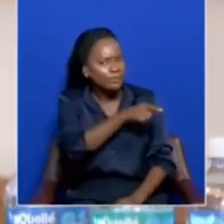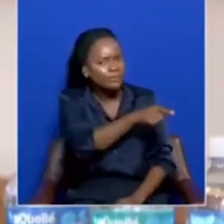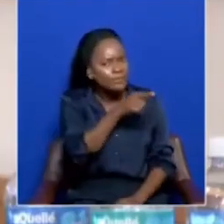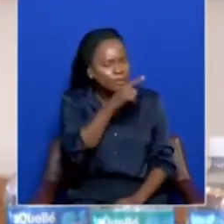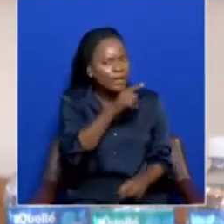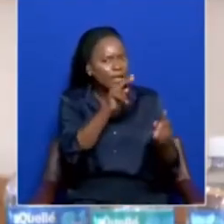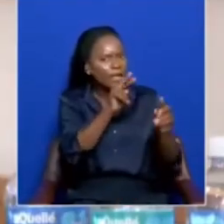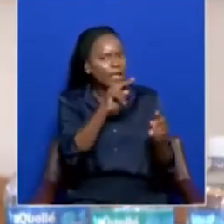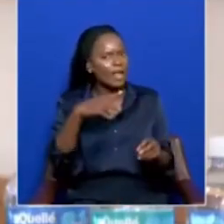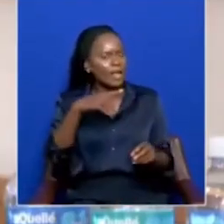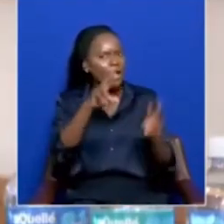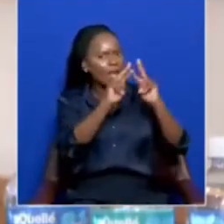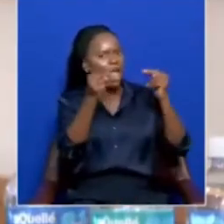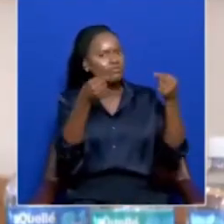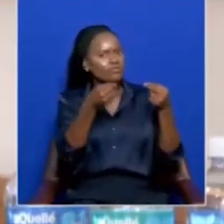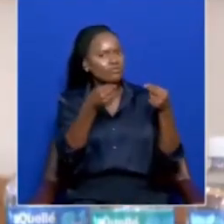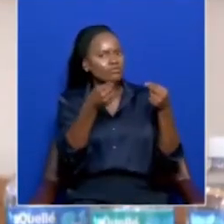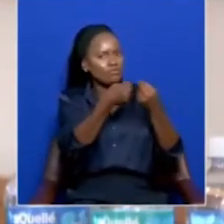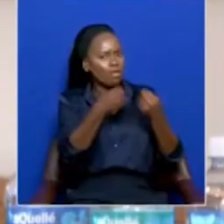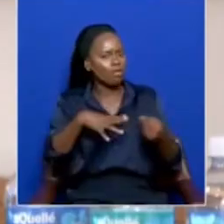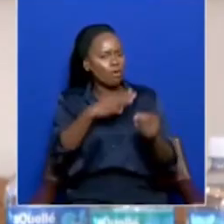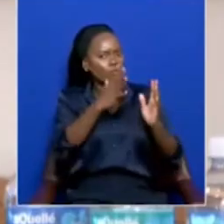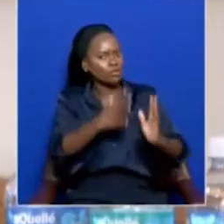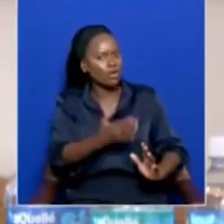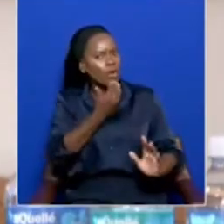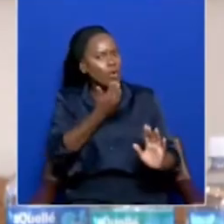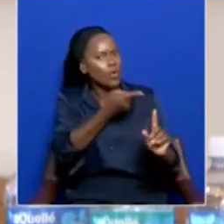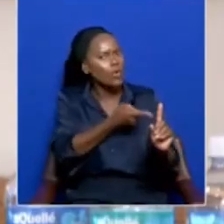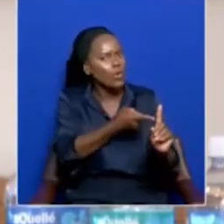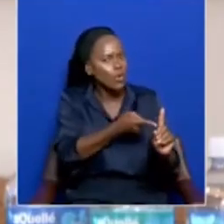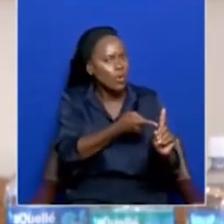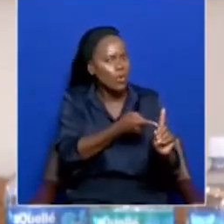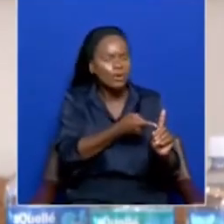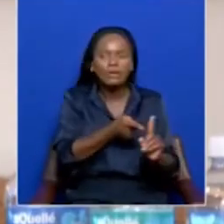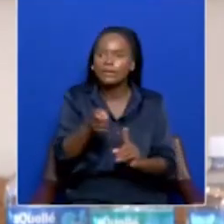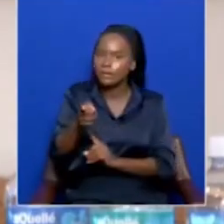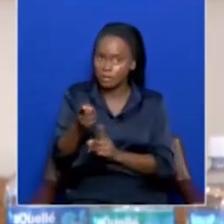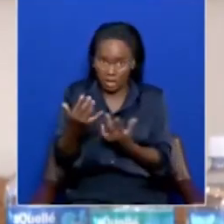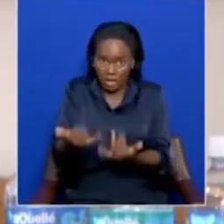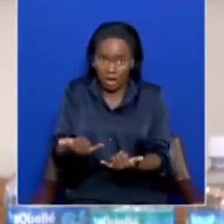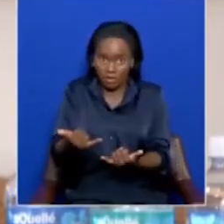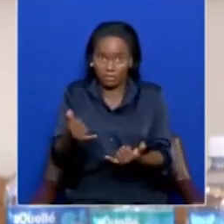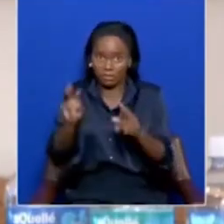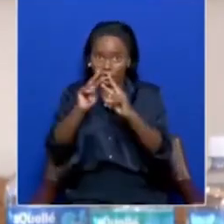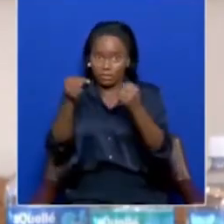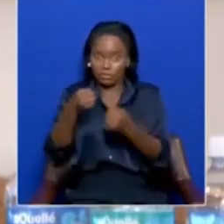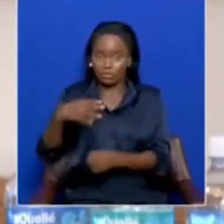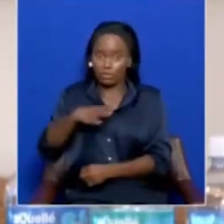an email? It's the current National Commissioner, which is General Pani Masemo.